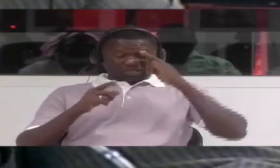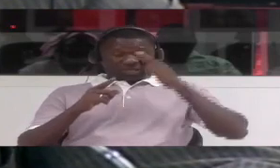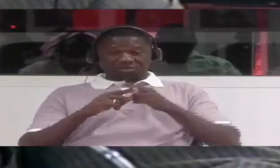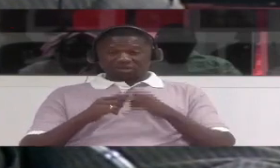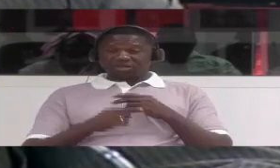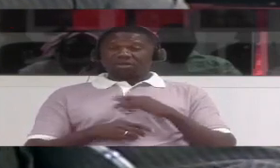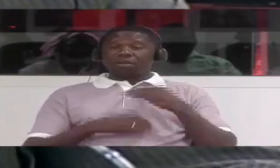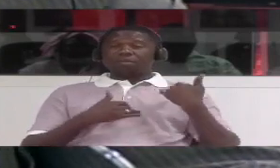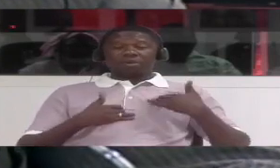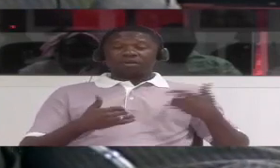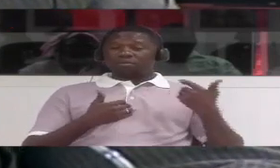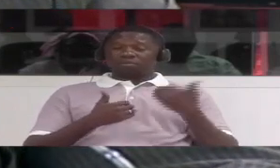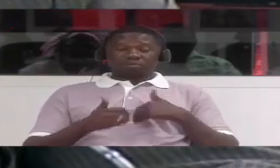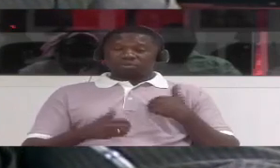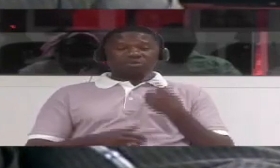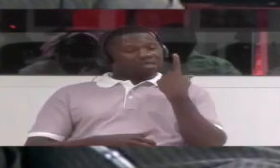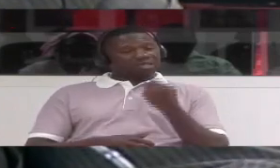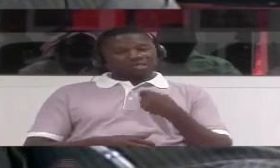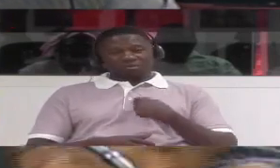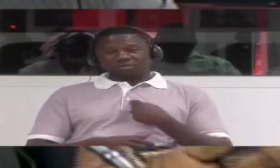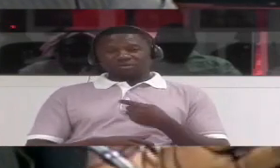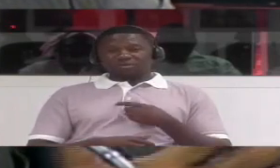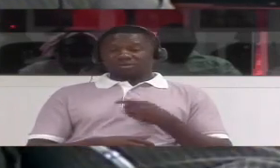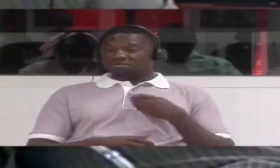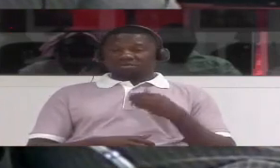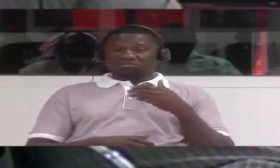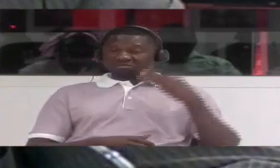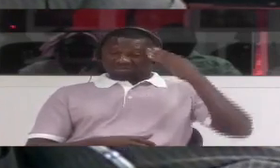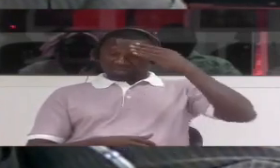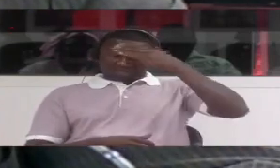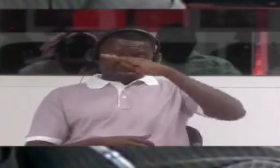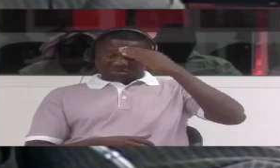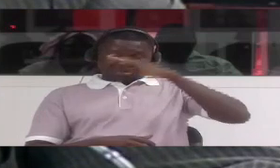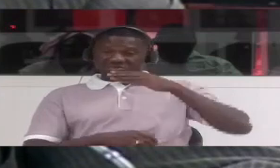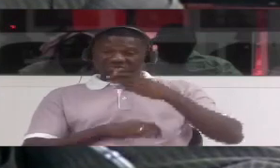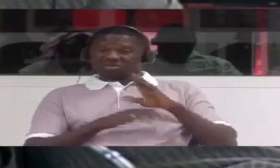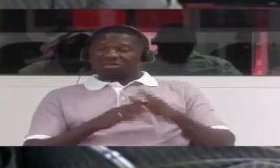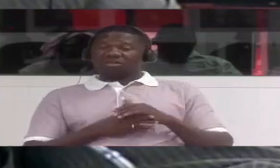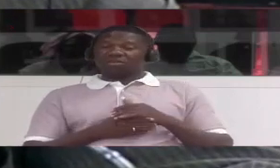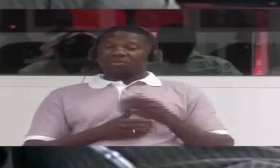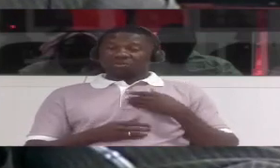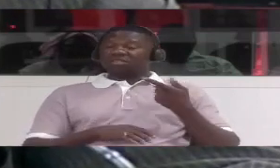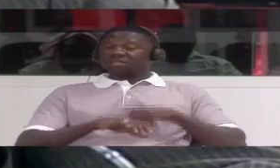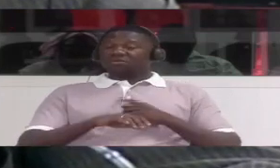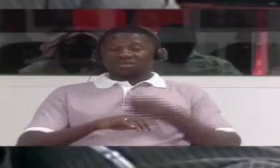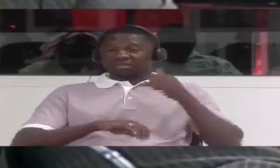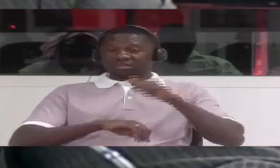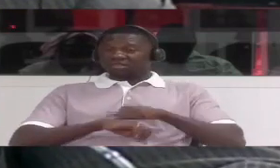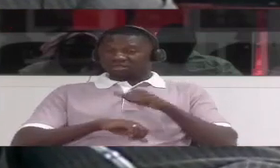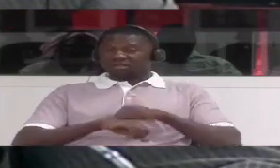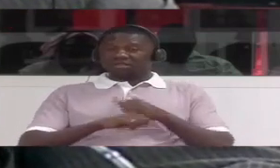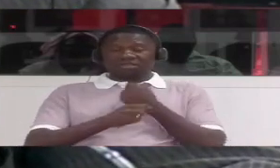a right-thinking somebody. I was criminalized when I was detained and tortured. I don't think I